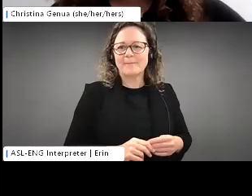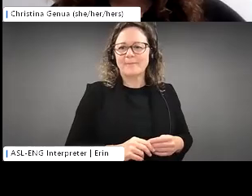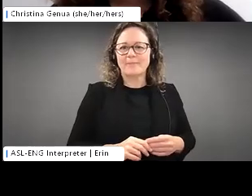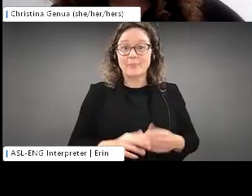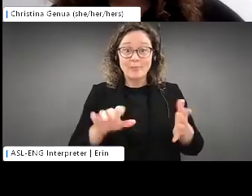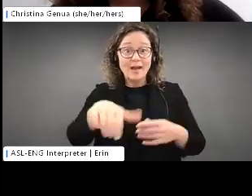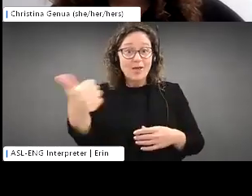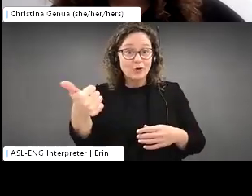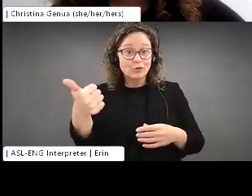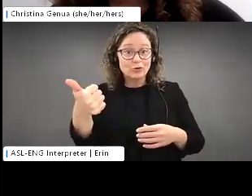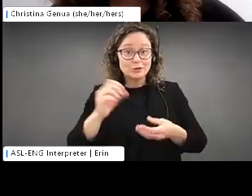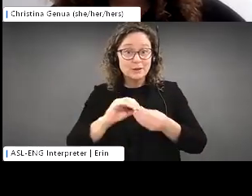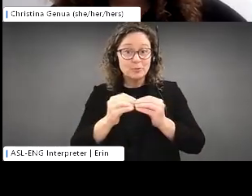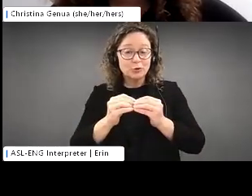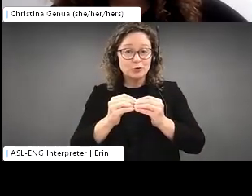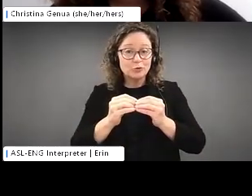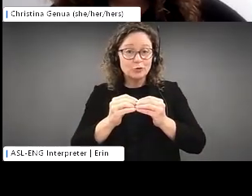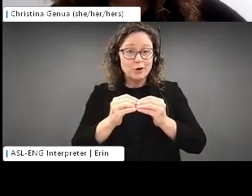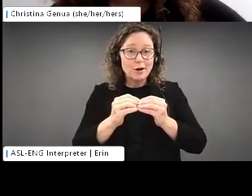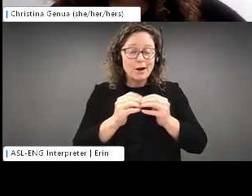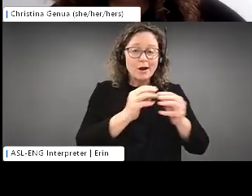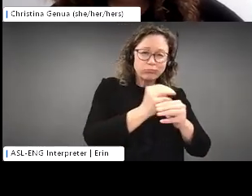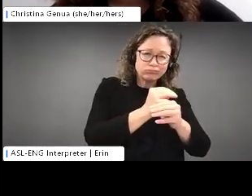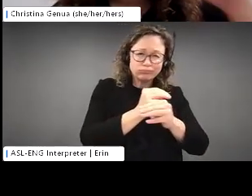Anybody get anything different?